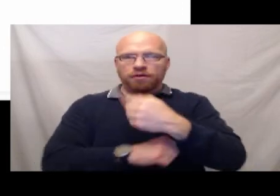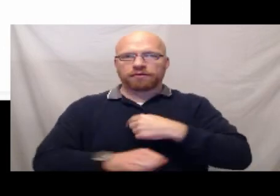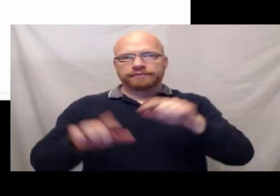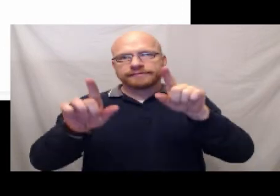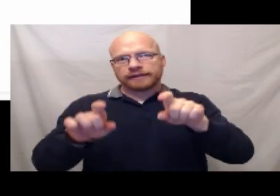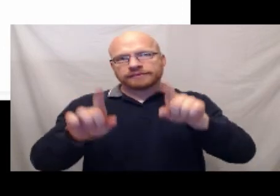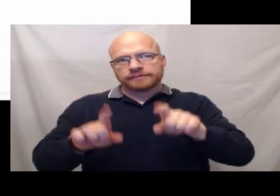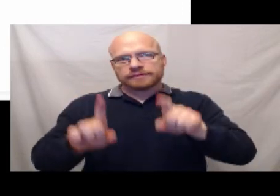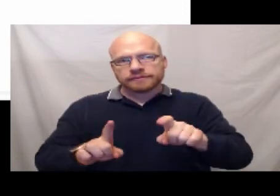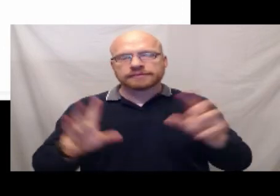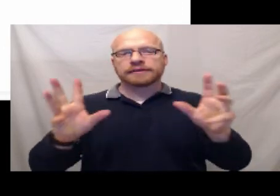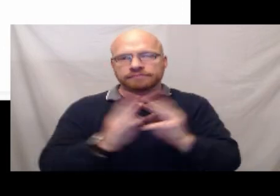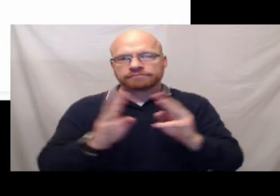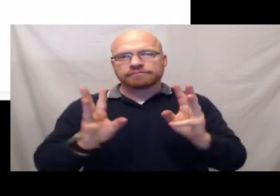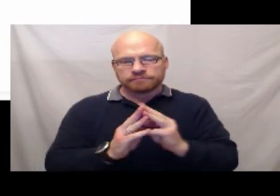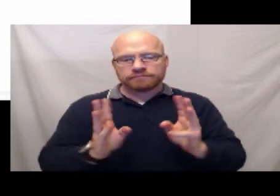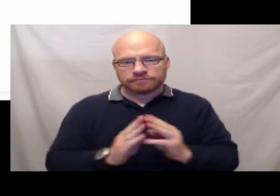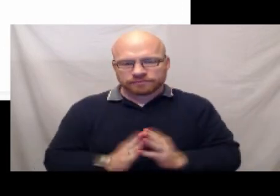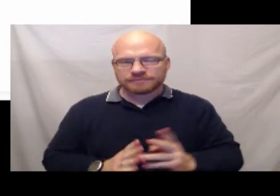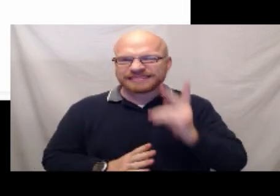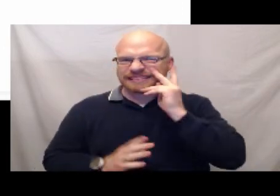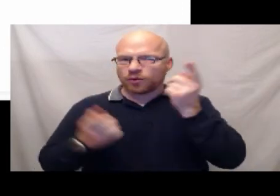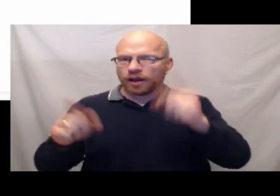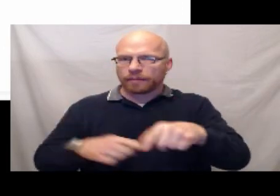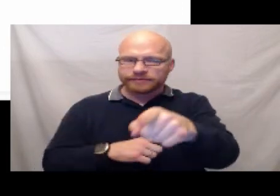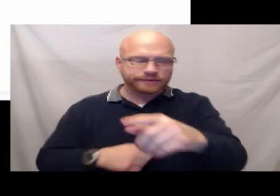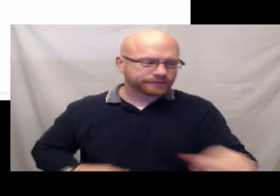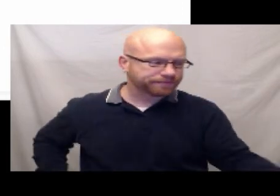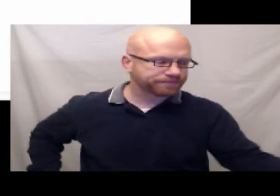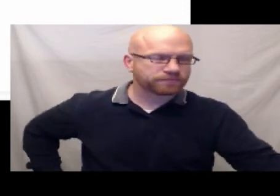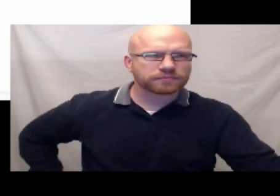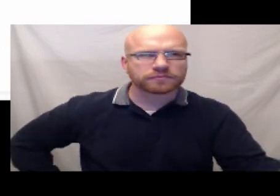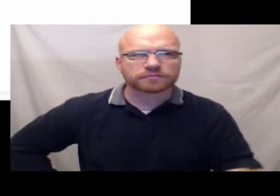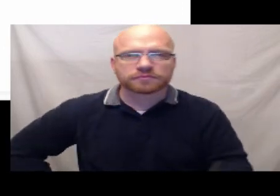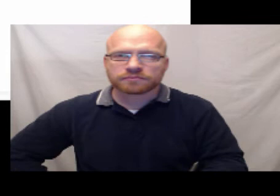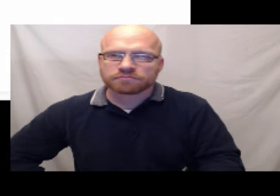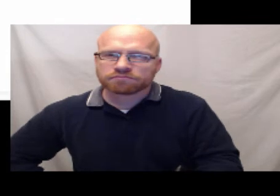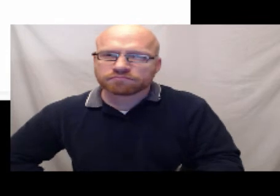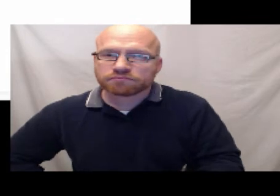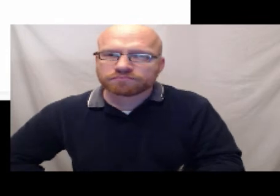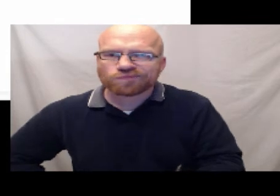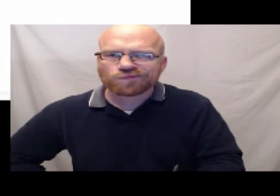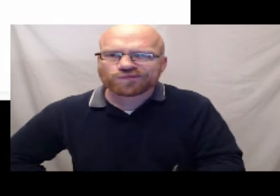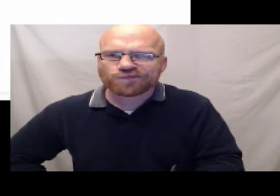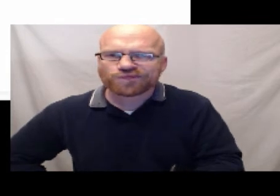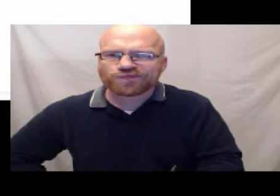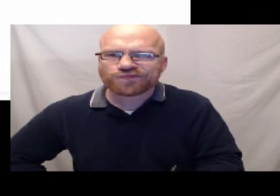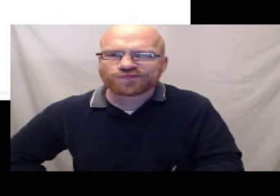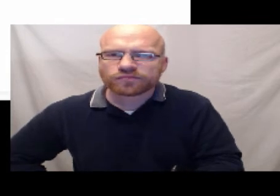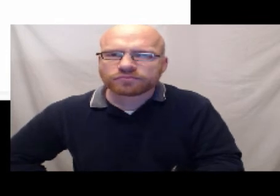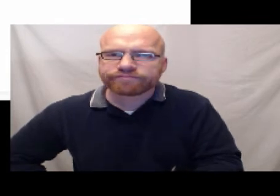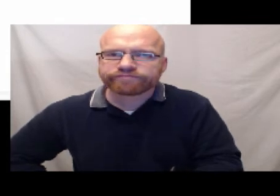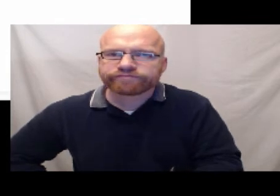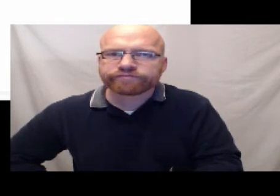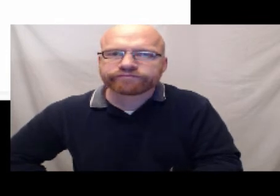Now each pair we have to test and can add them together to see what we get.